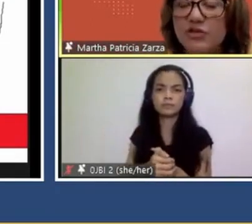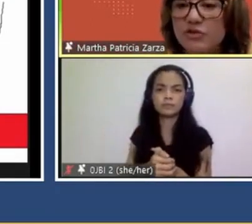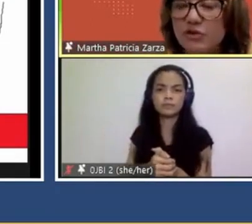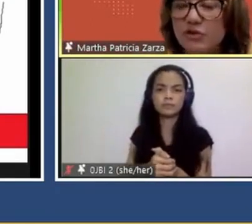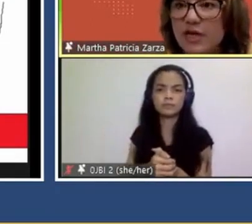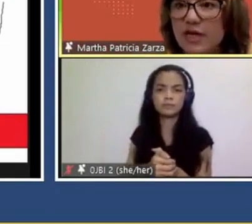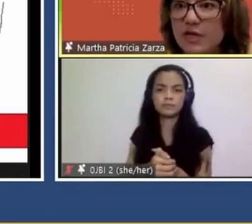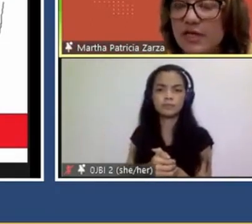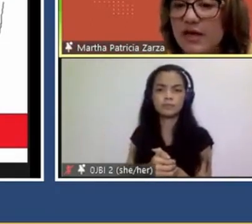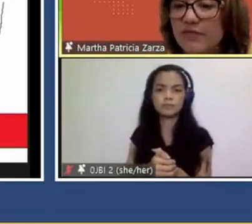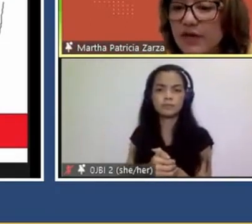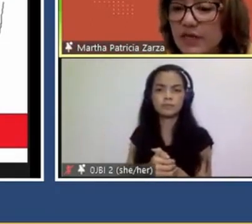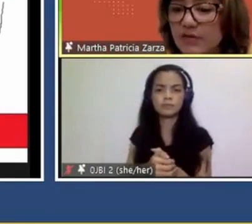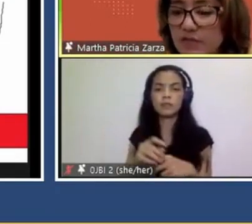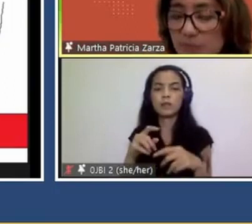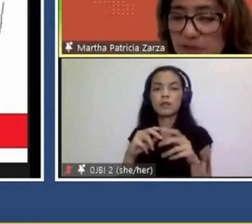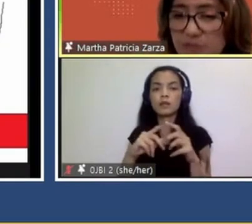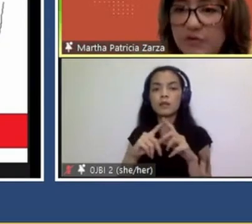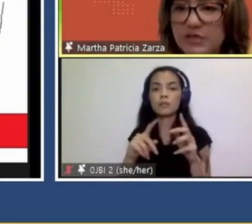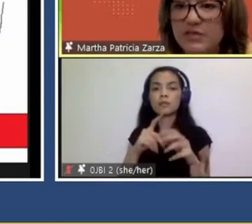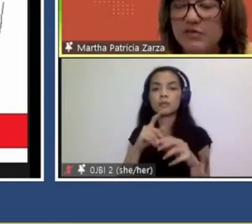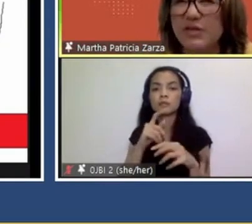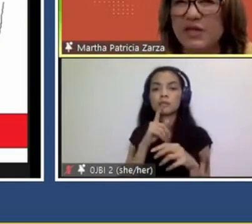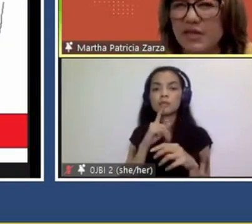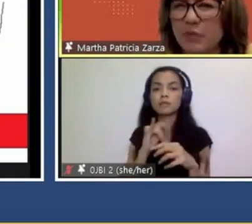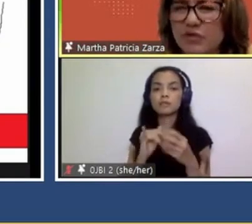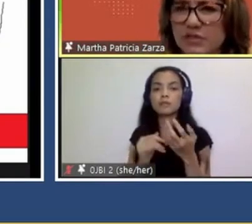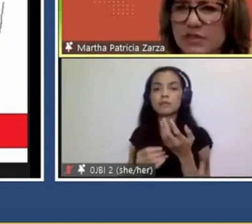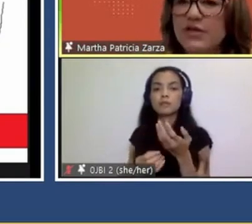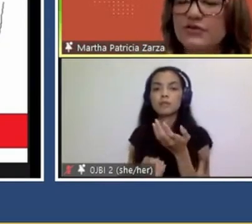which is also actually a very contaminating process.